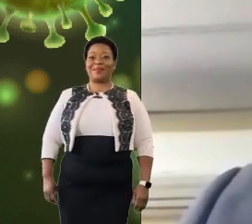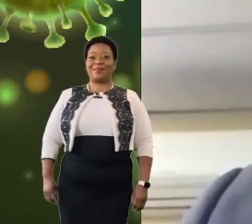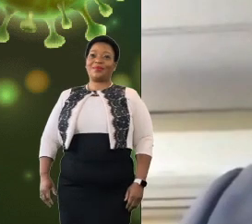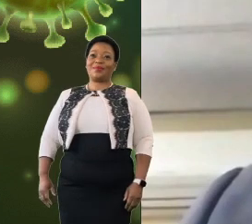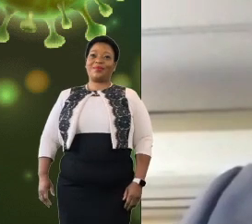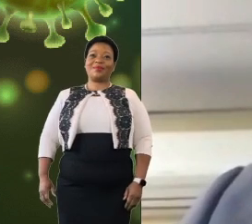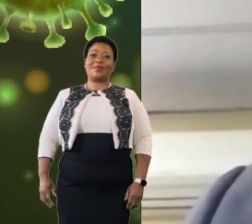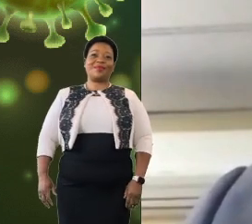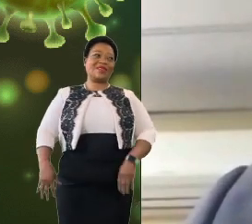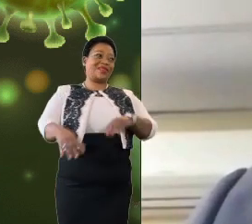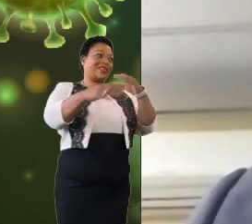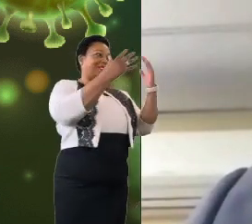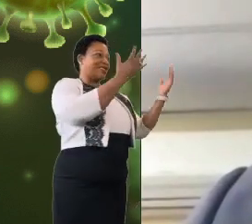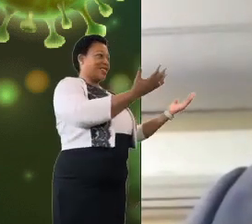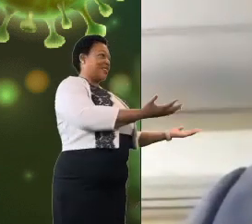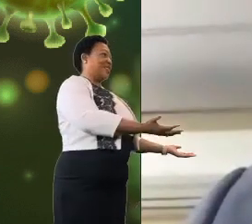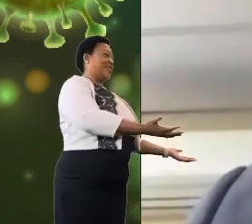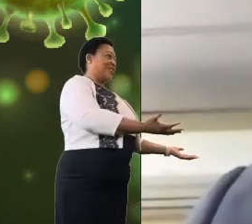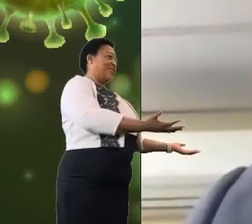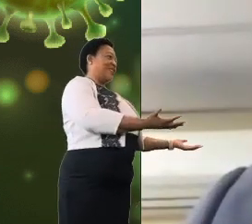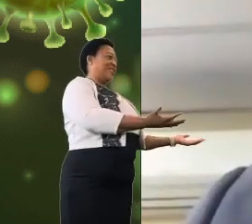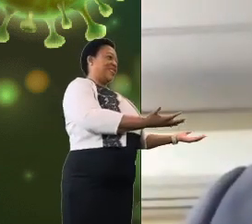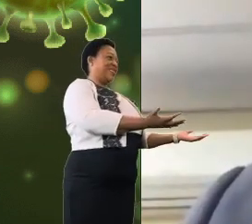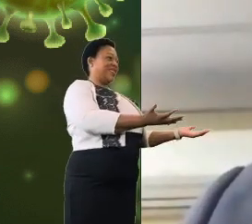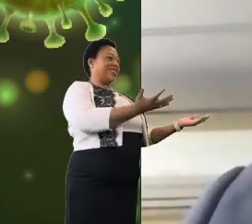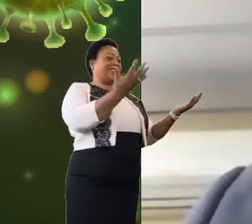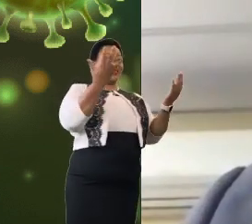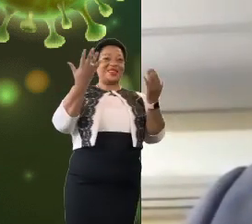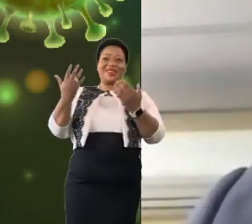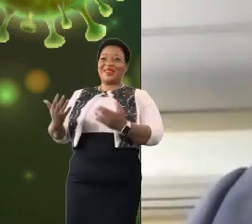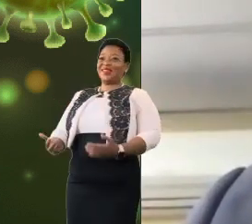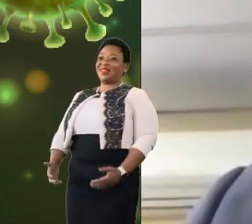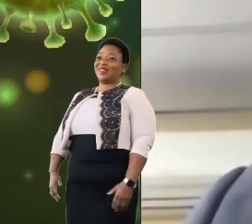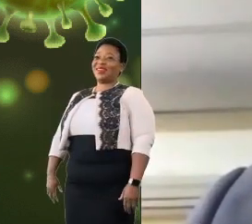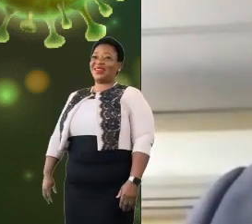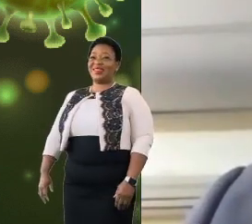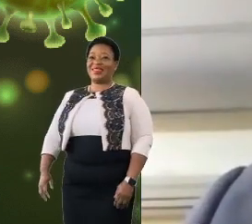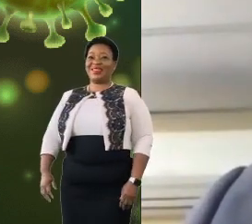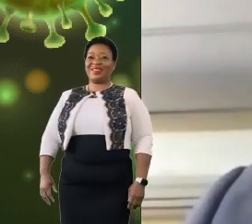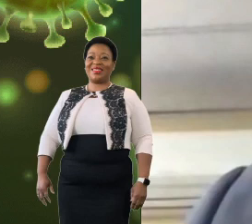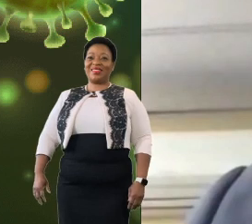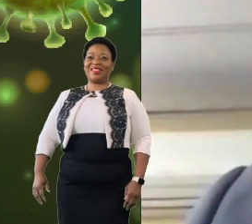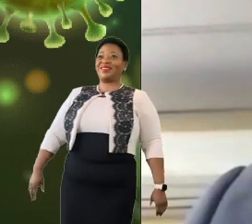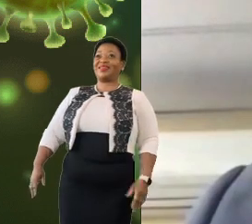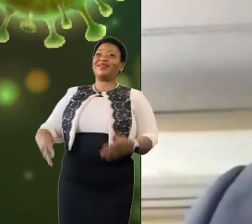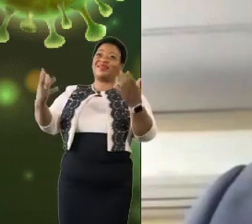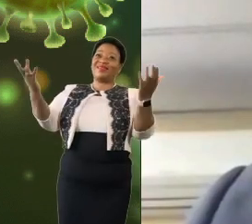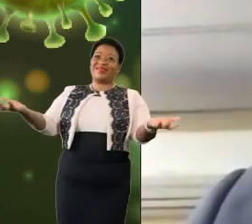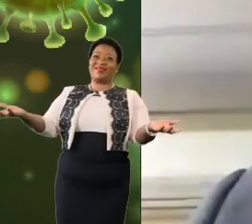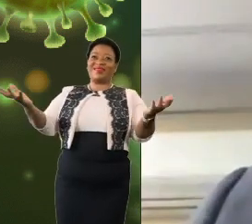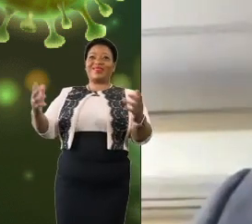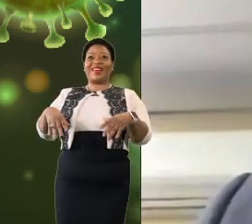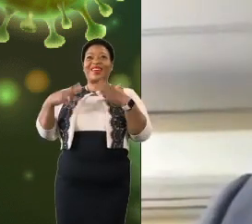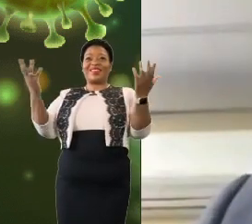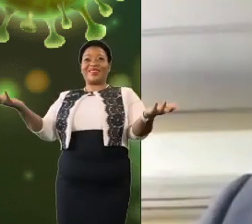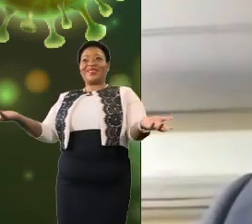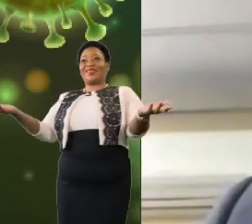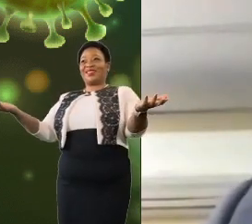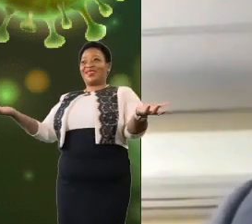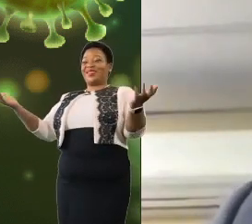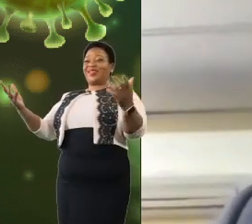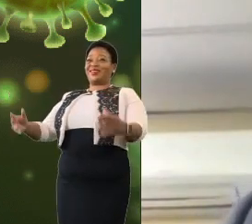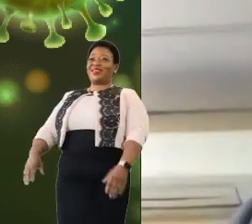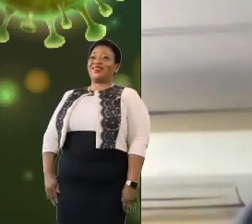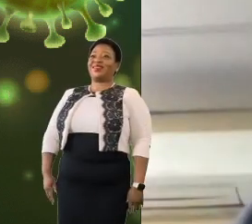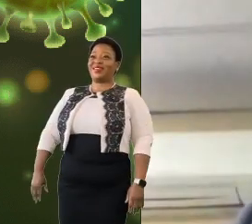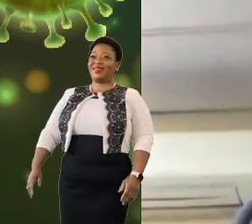is doing that we're in the position that we're in. It's not the employer that put us in this position, nor is the employee. So we introduced